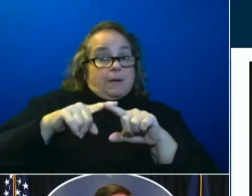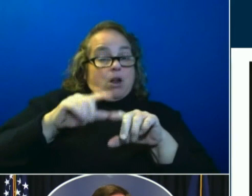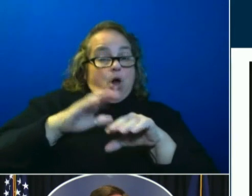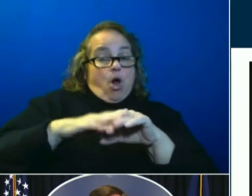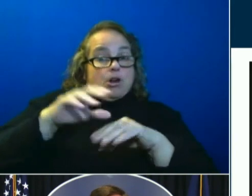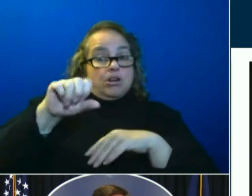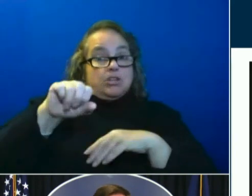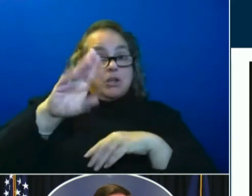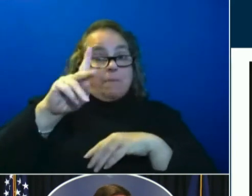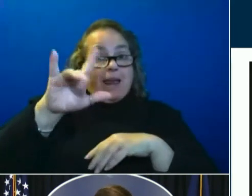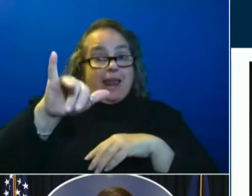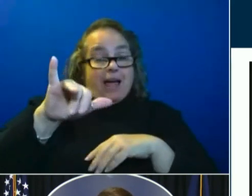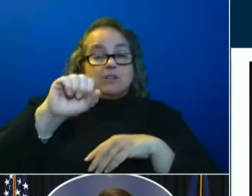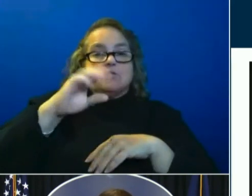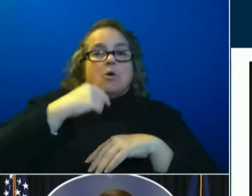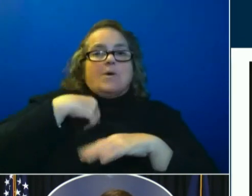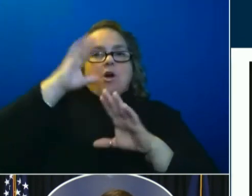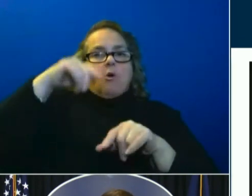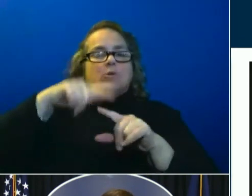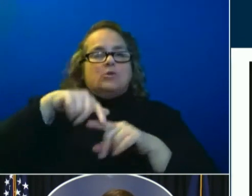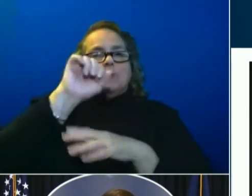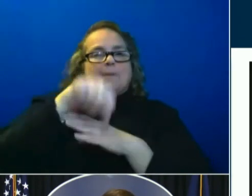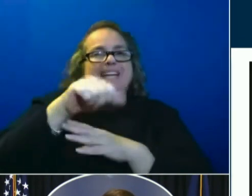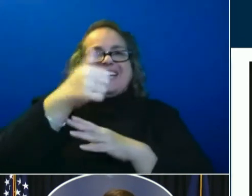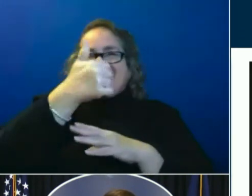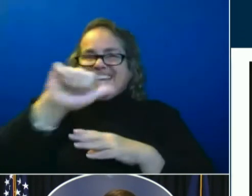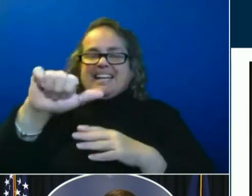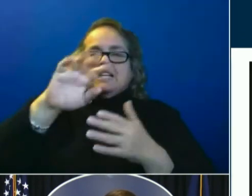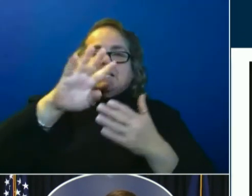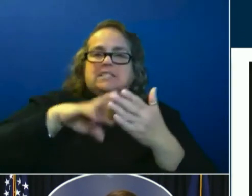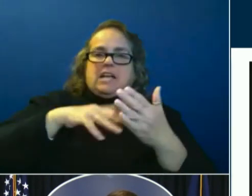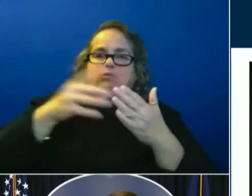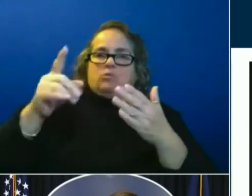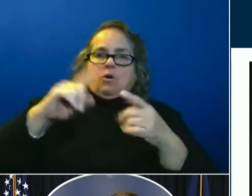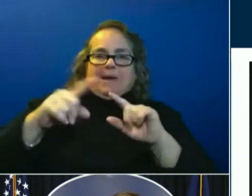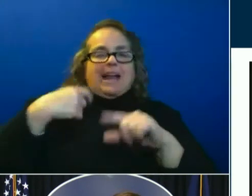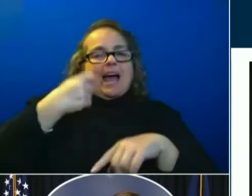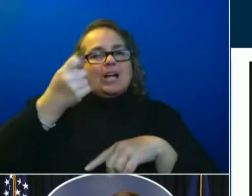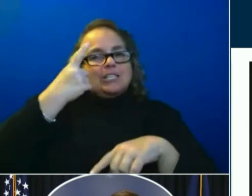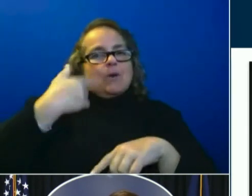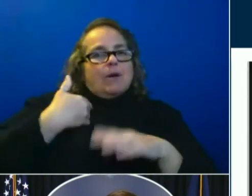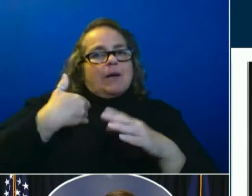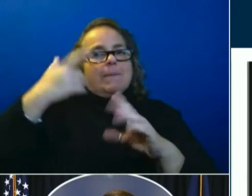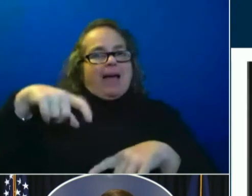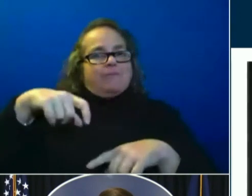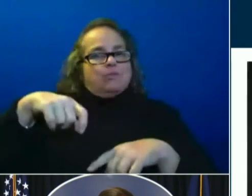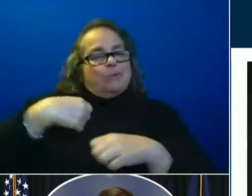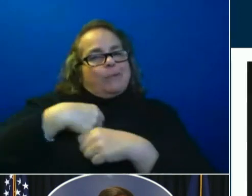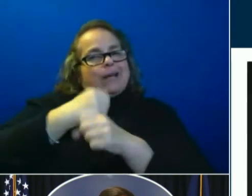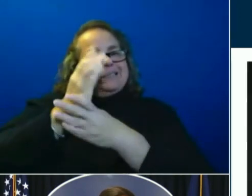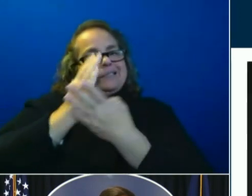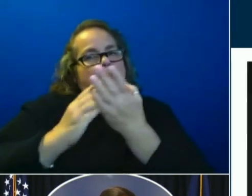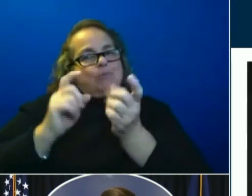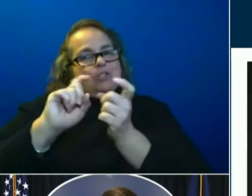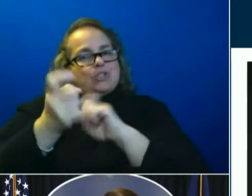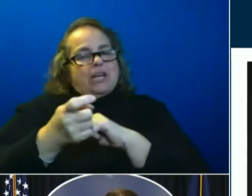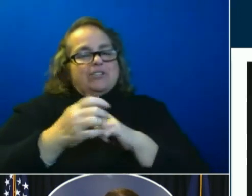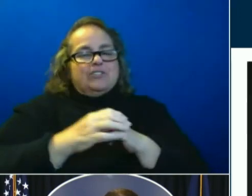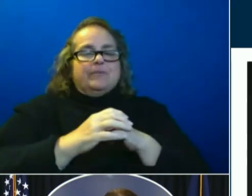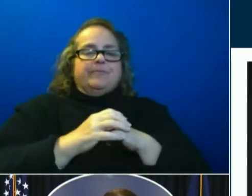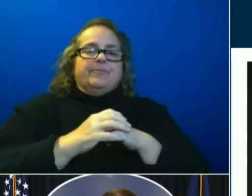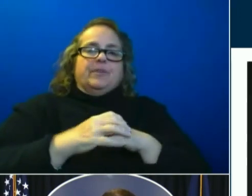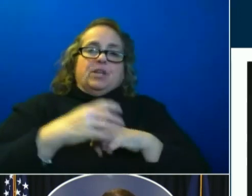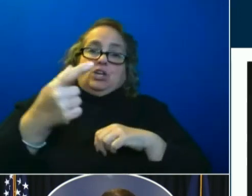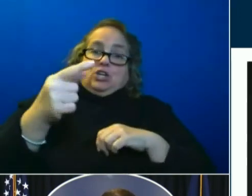we put out, but understand we may have to make some changes to it. When we go to gender, again, this is starting to